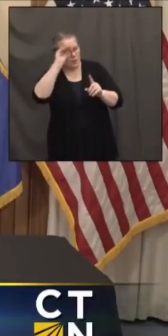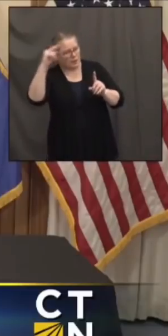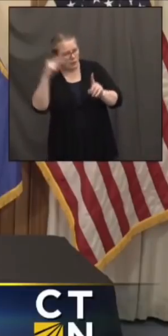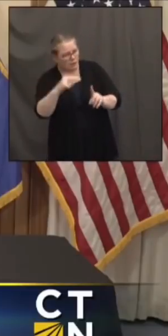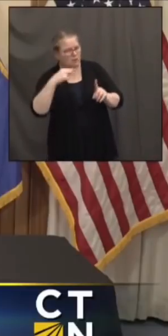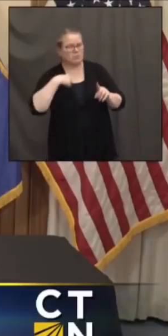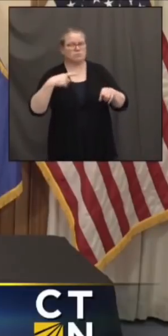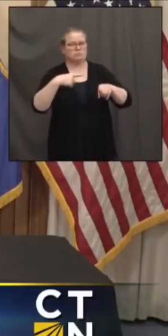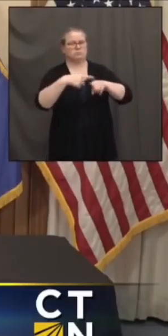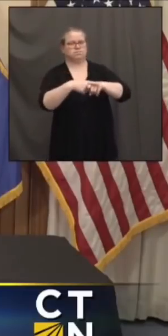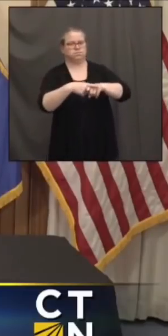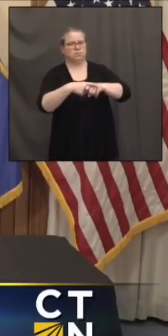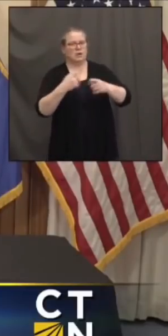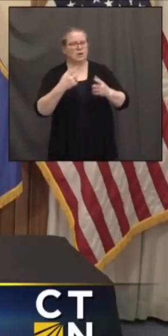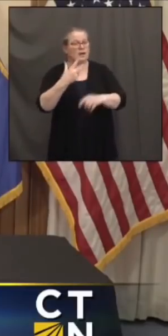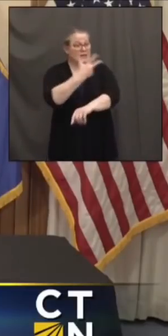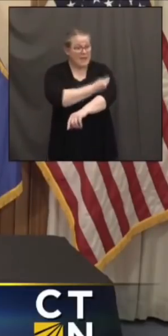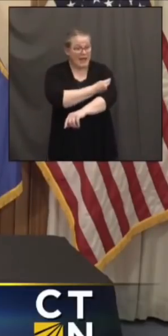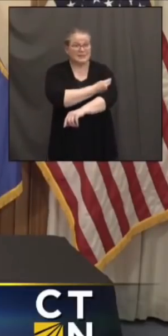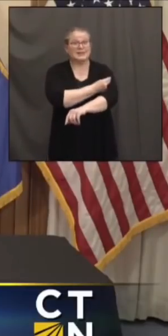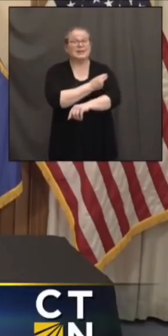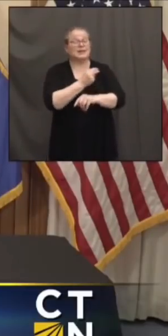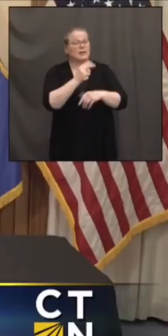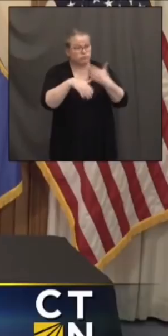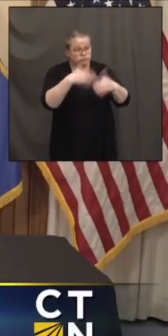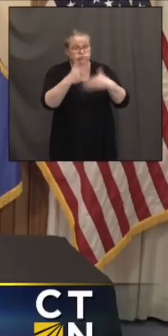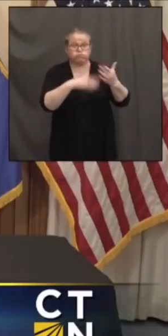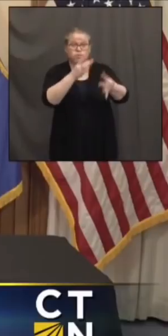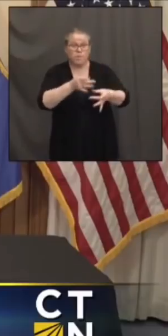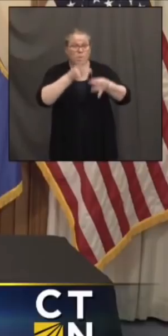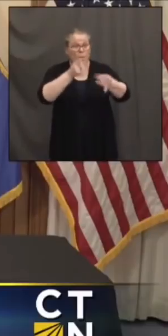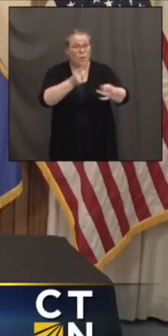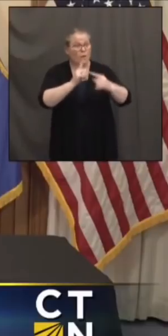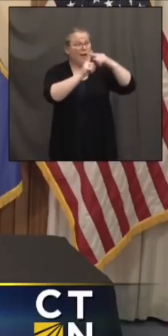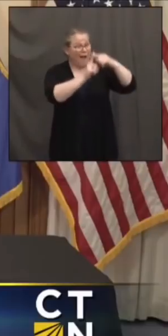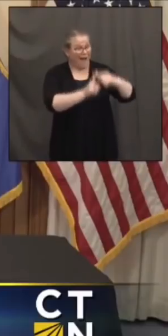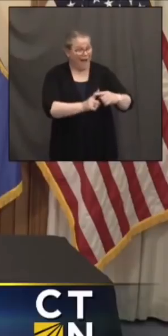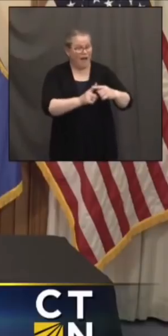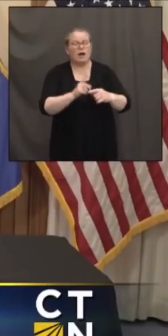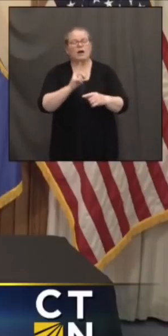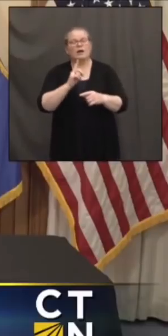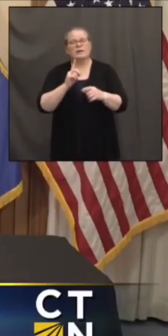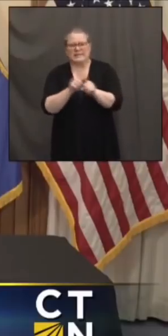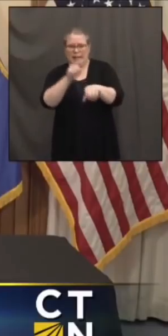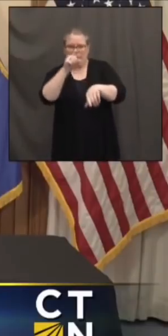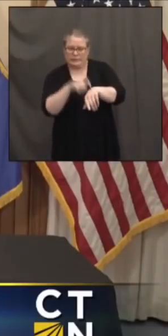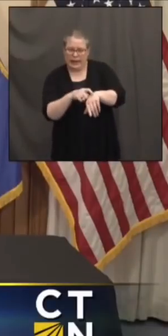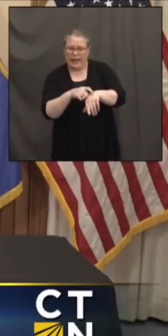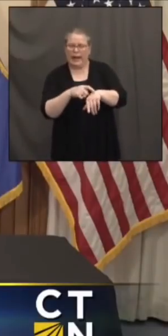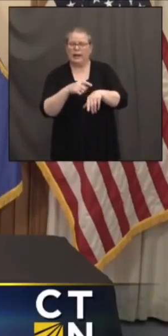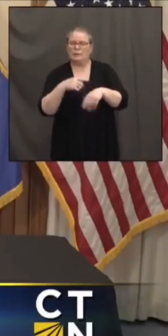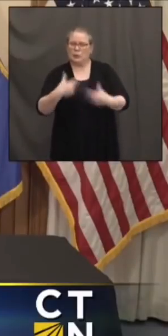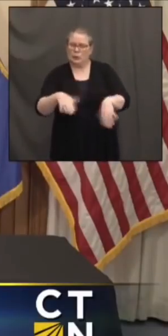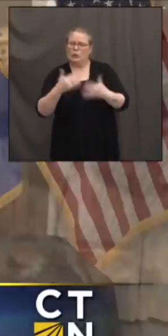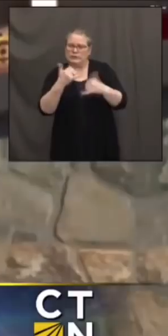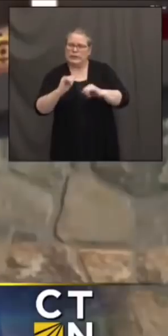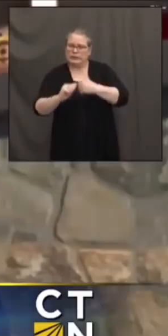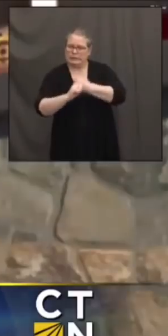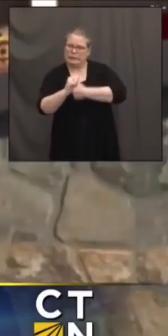and the other being the continued threat of the pandemic. Do you find that you lean more toward hope? Well, I